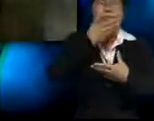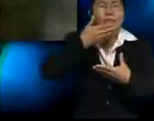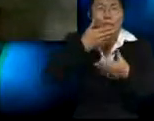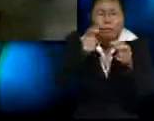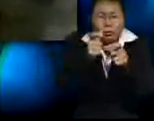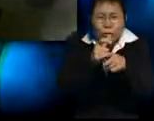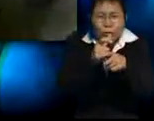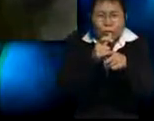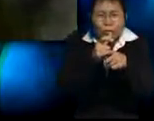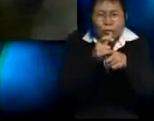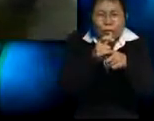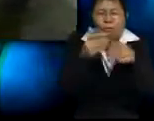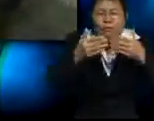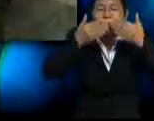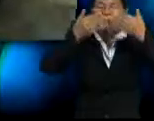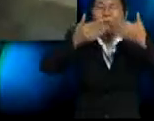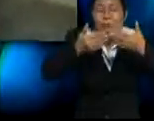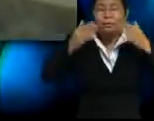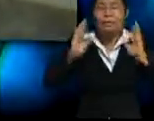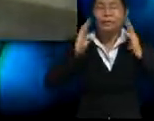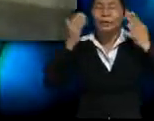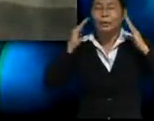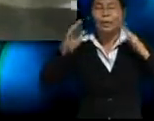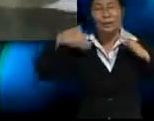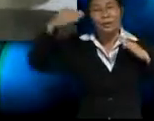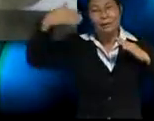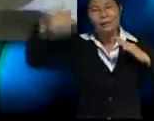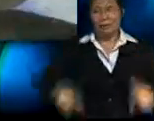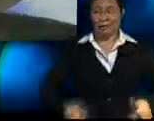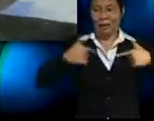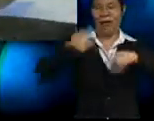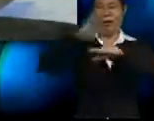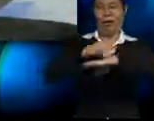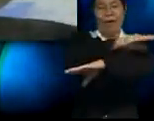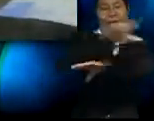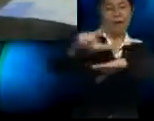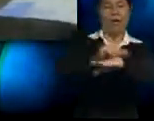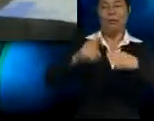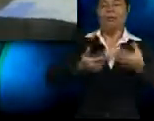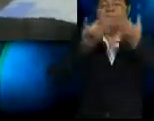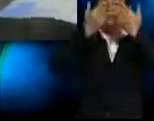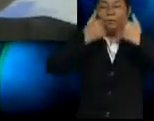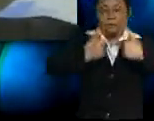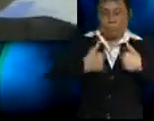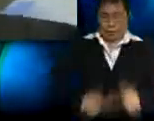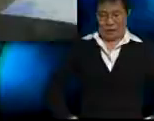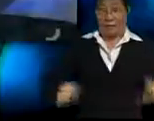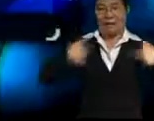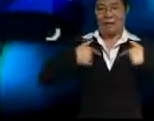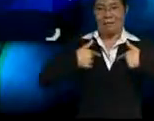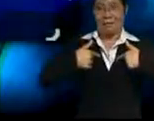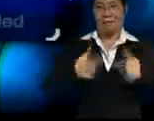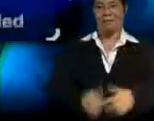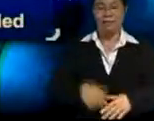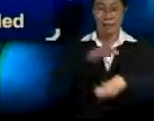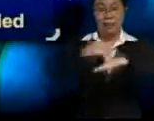with gills, and the remainder on land, breathing with lungs and skin.